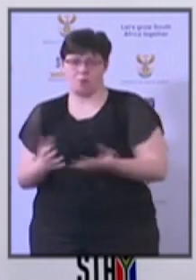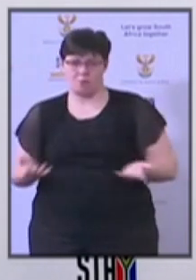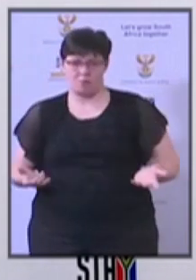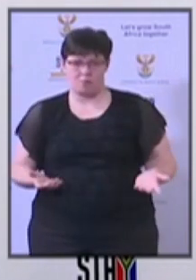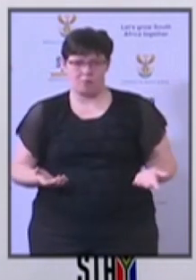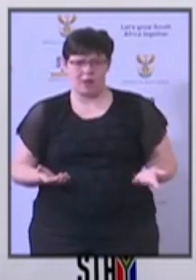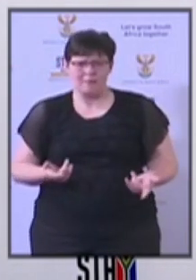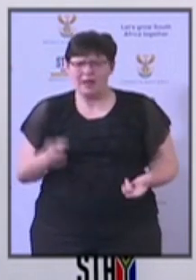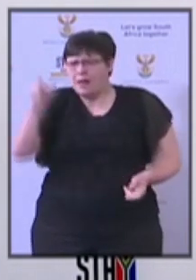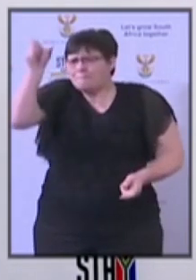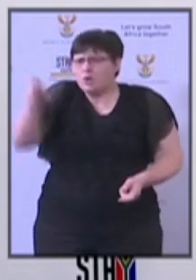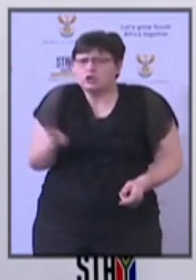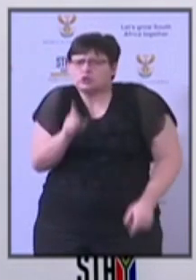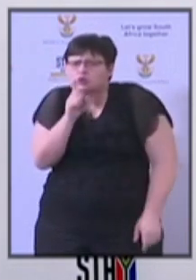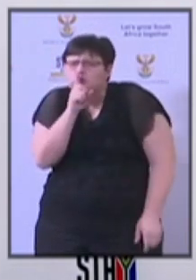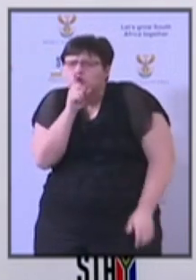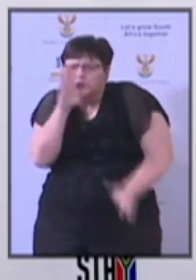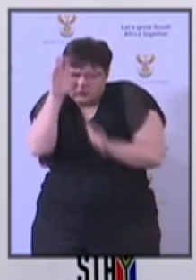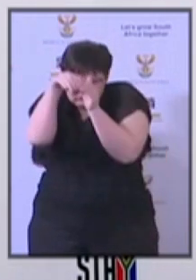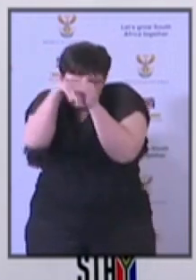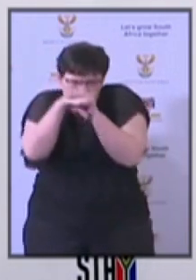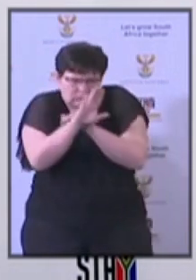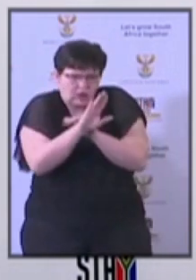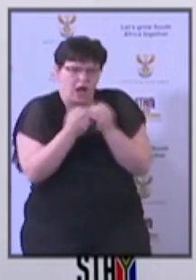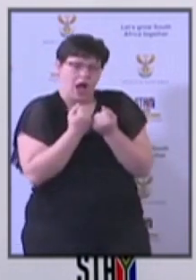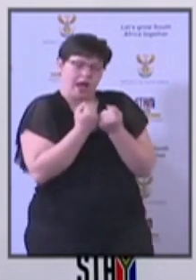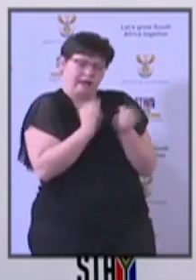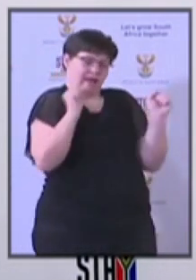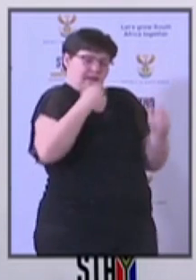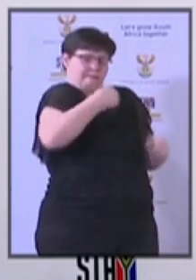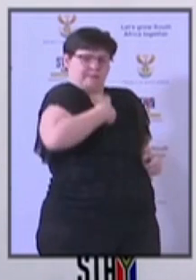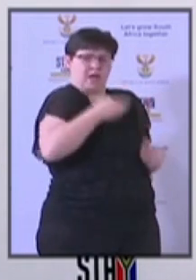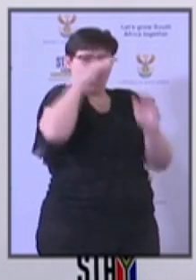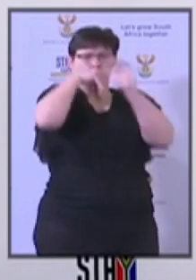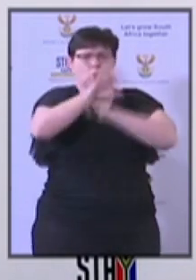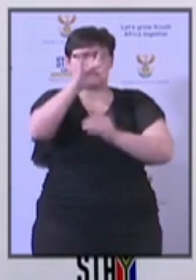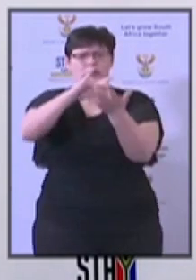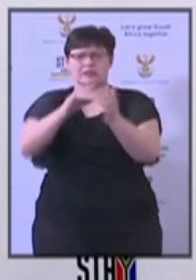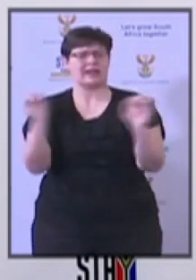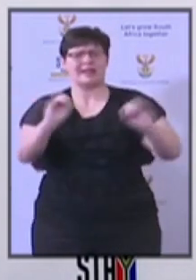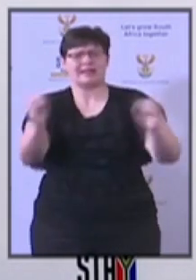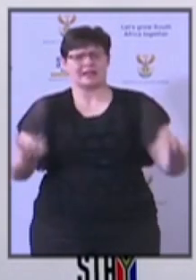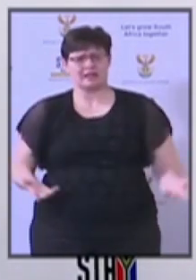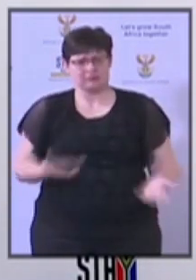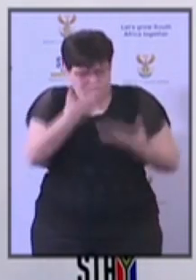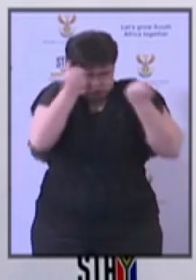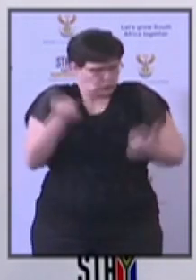don't know, for the simple reason that many of them don't want to be known,